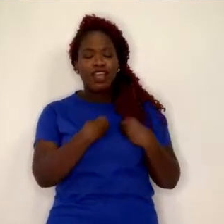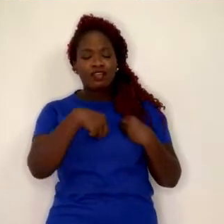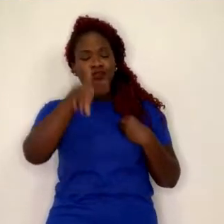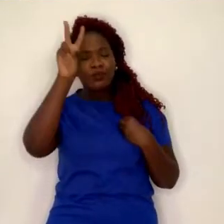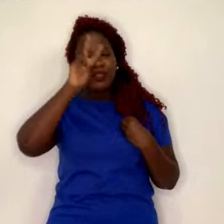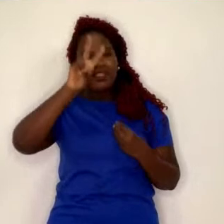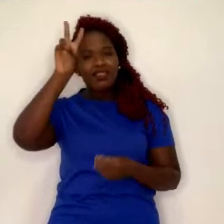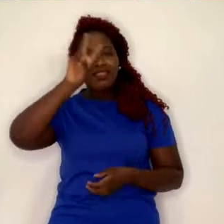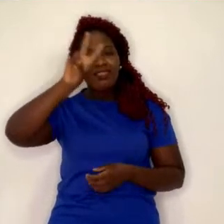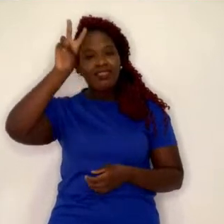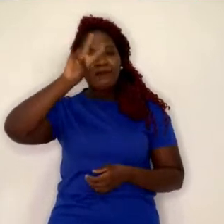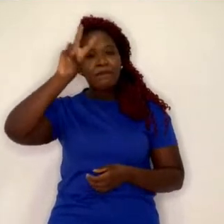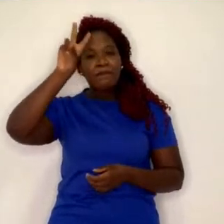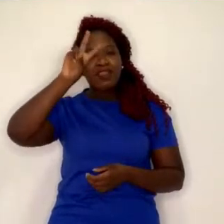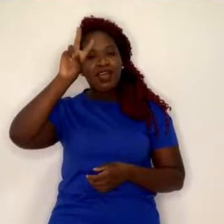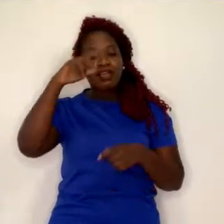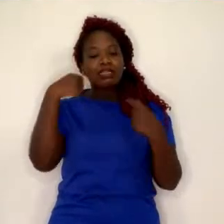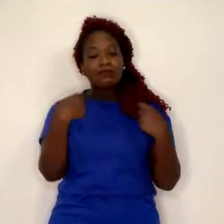bring